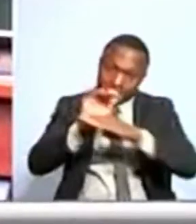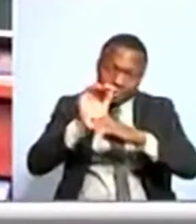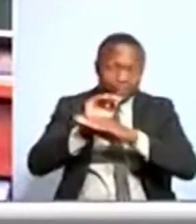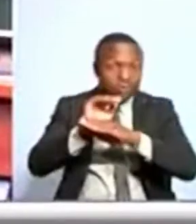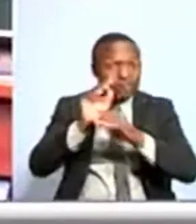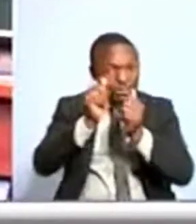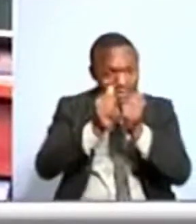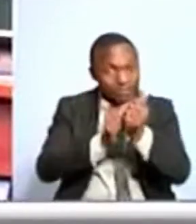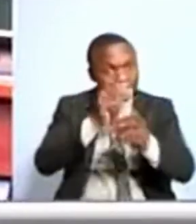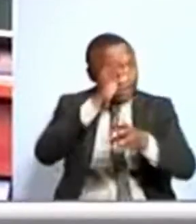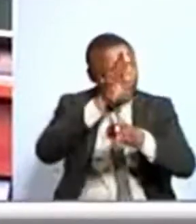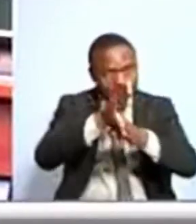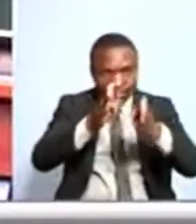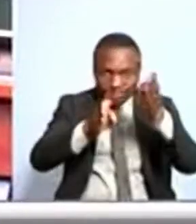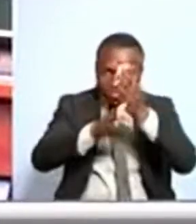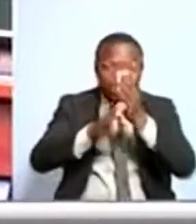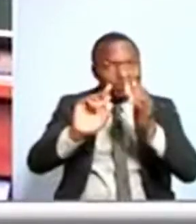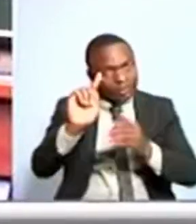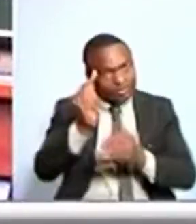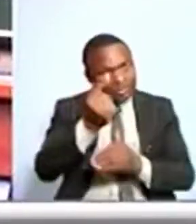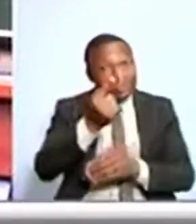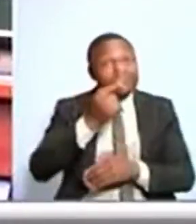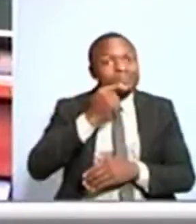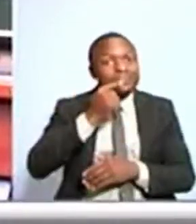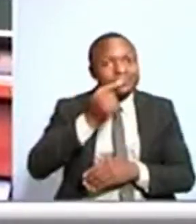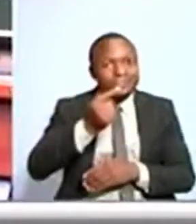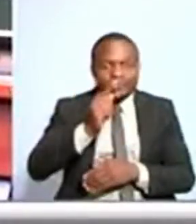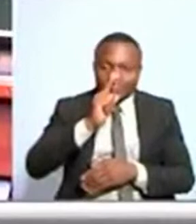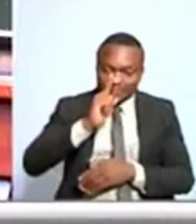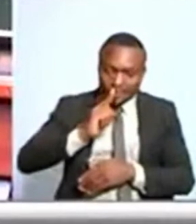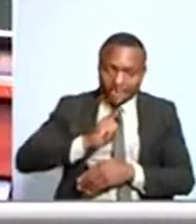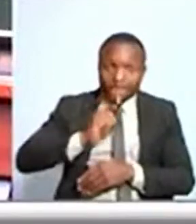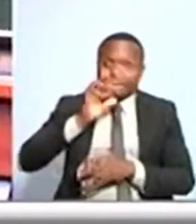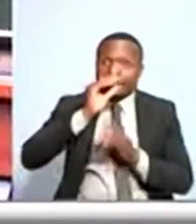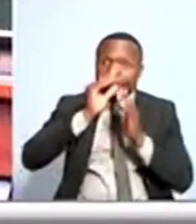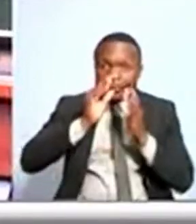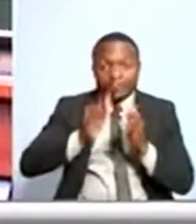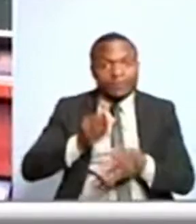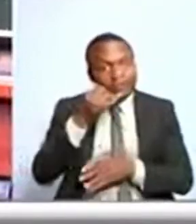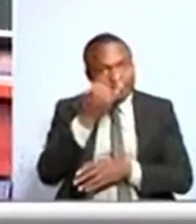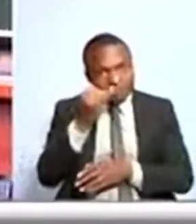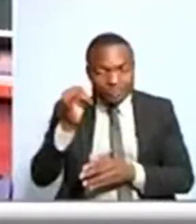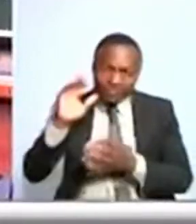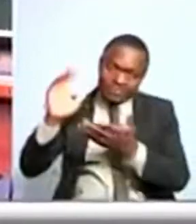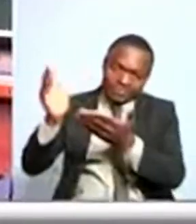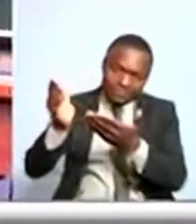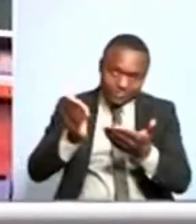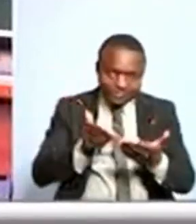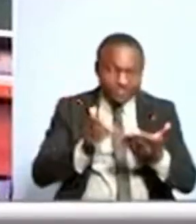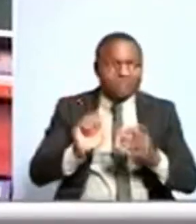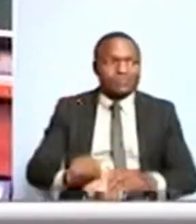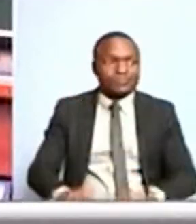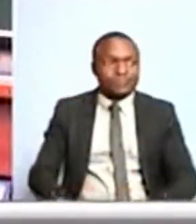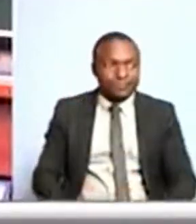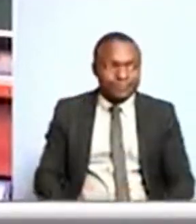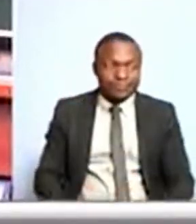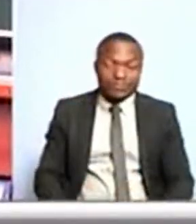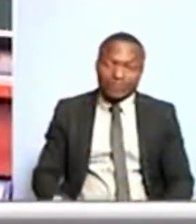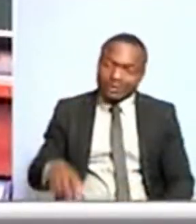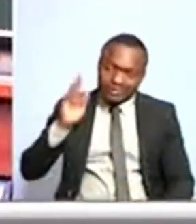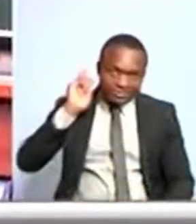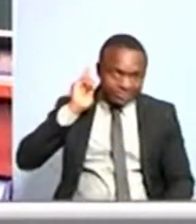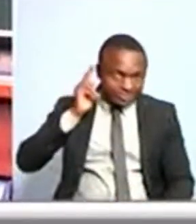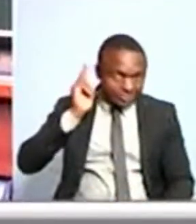infrastructure, let me first of all say, Madam Speaker, that the issues raised are legacy